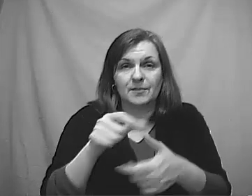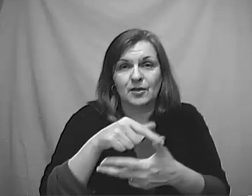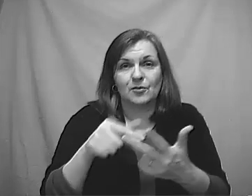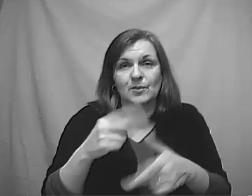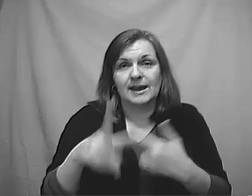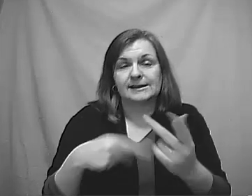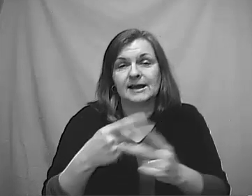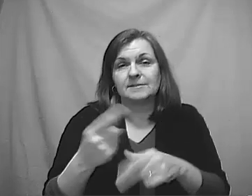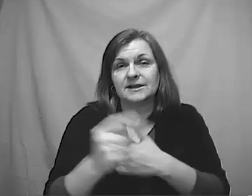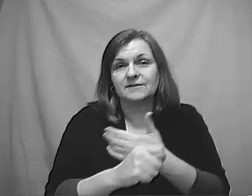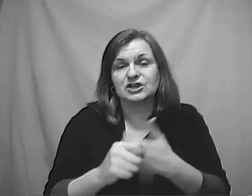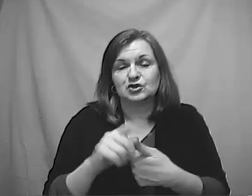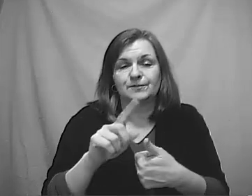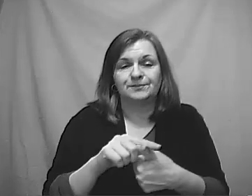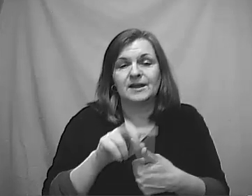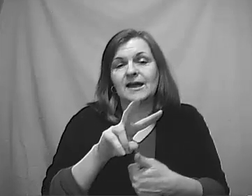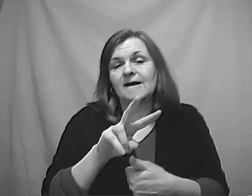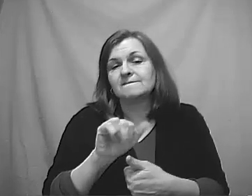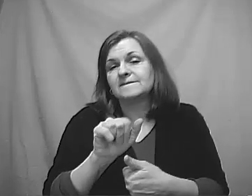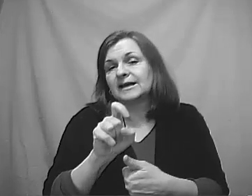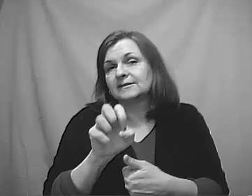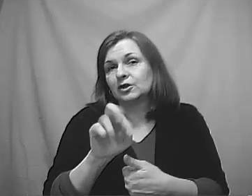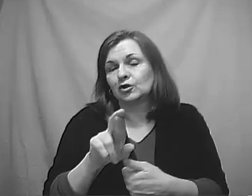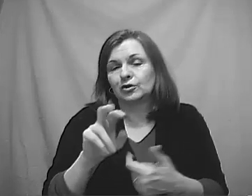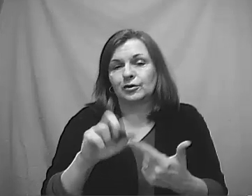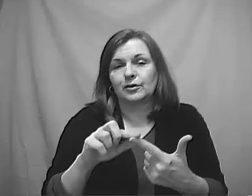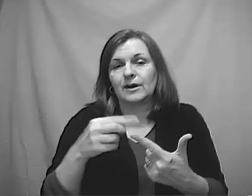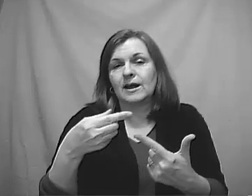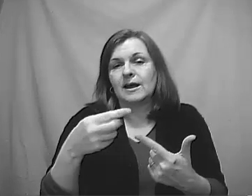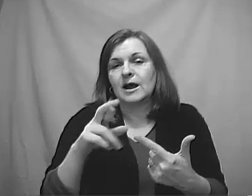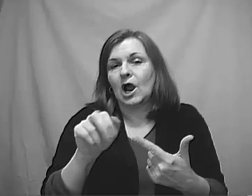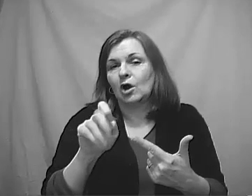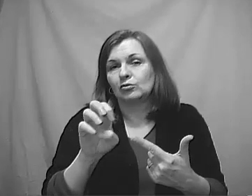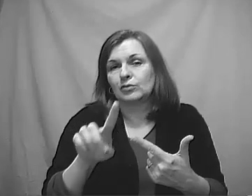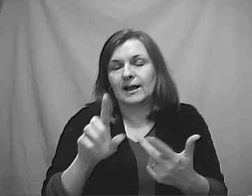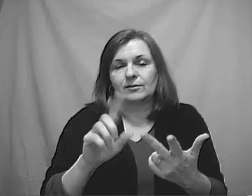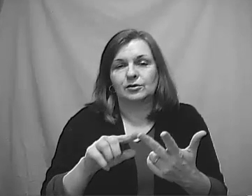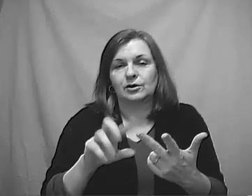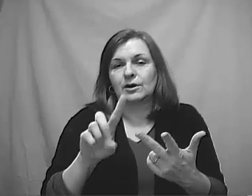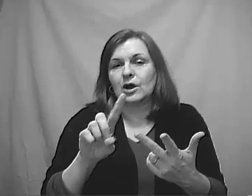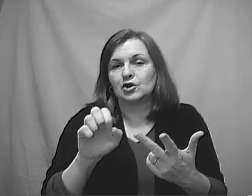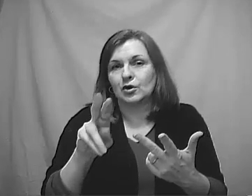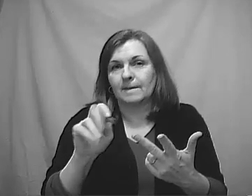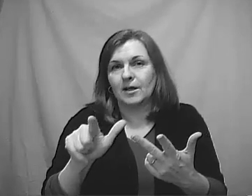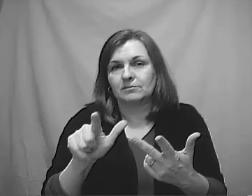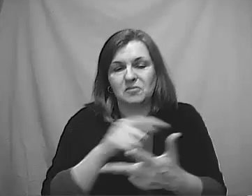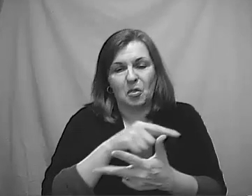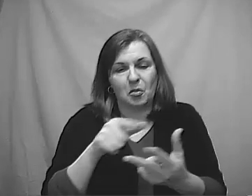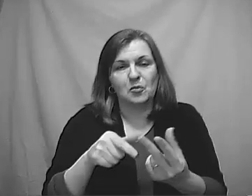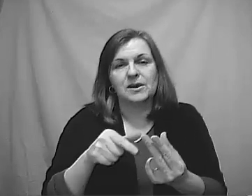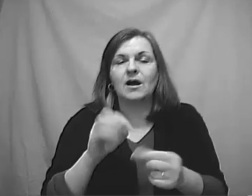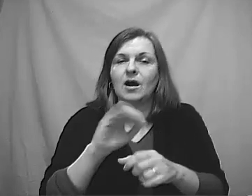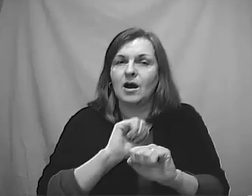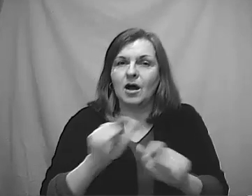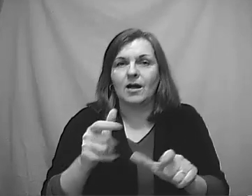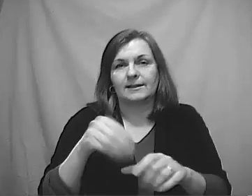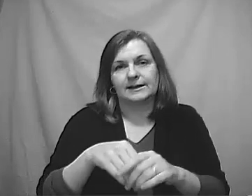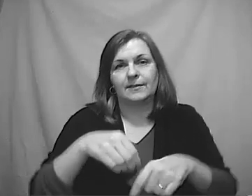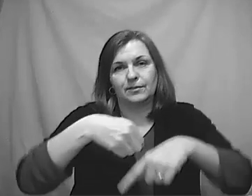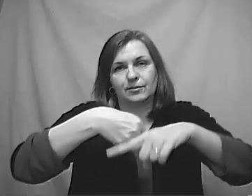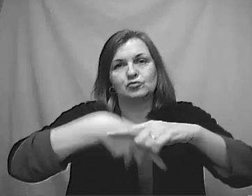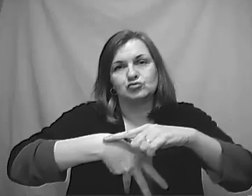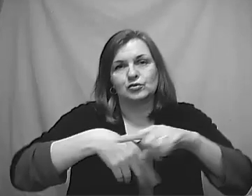back our three types of tissue, vascular, ground, and dermal are all present in the root as